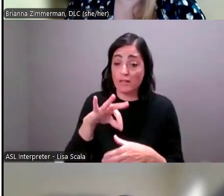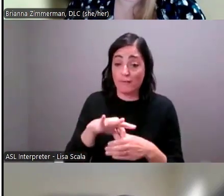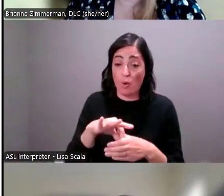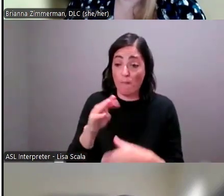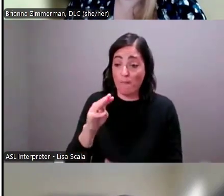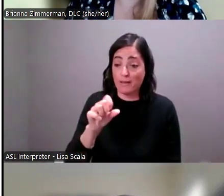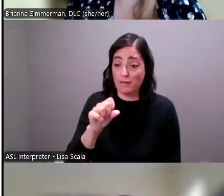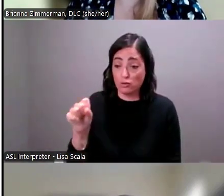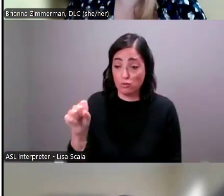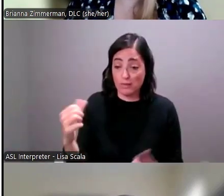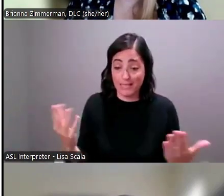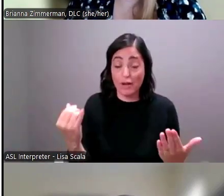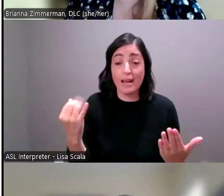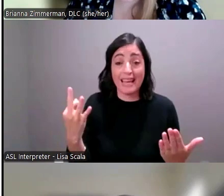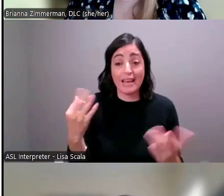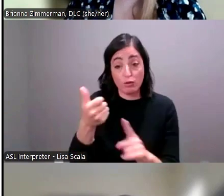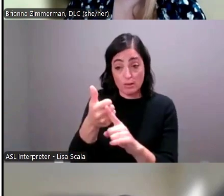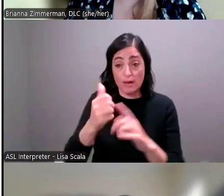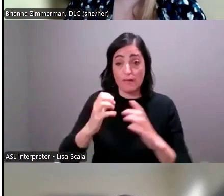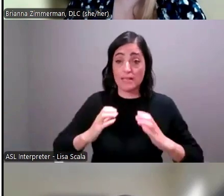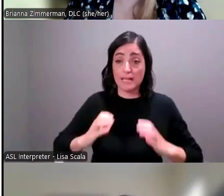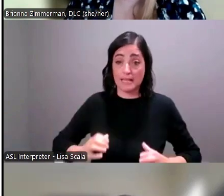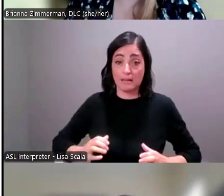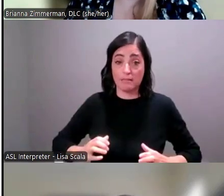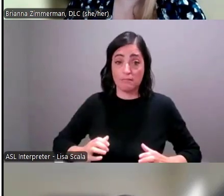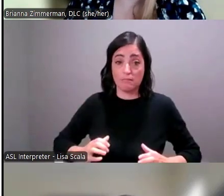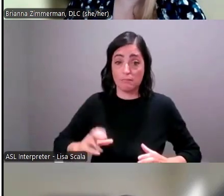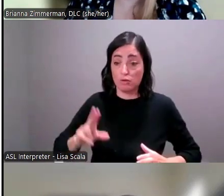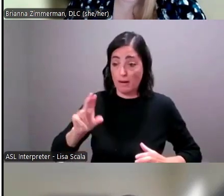if you're a citizen of the United States,